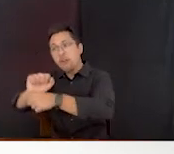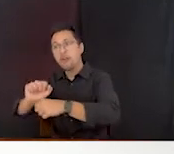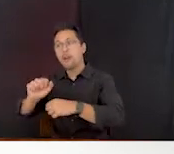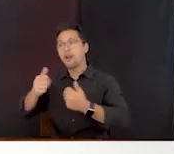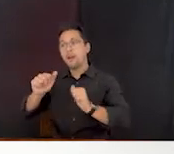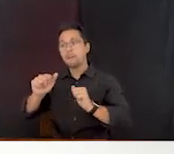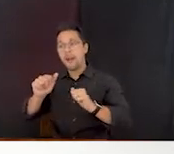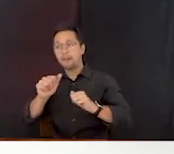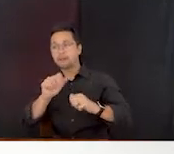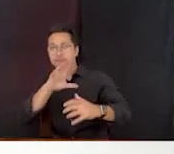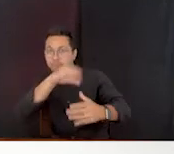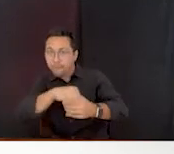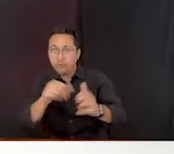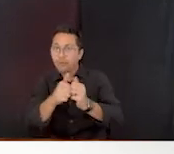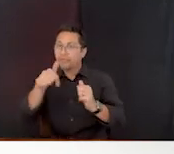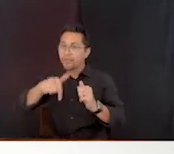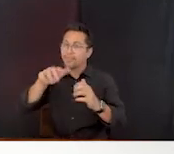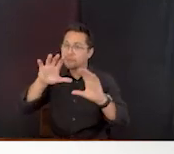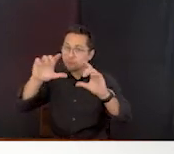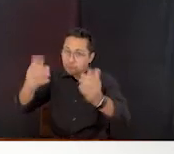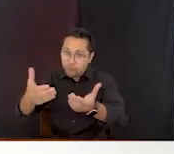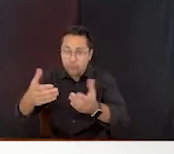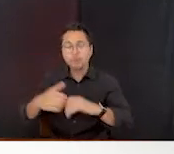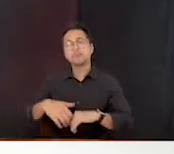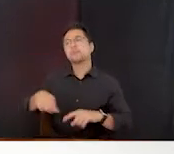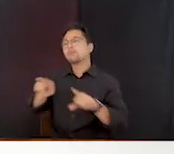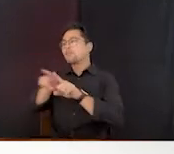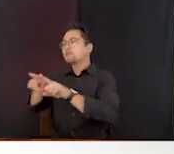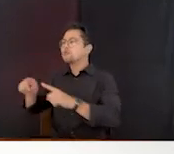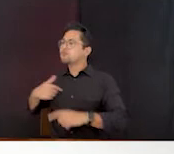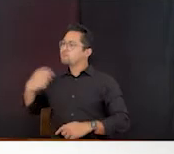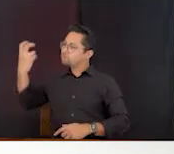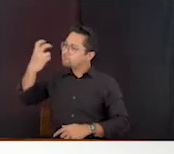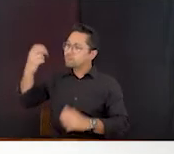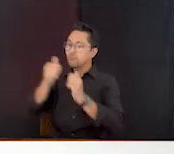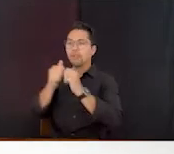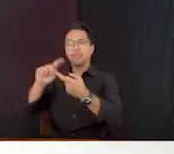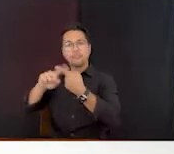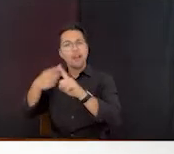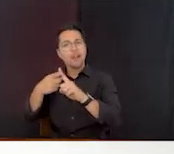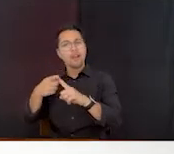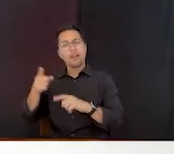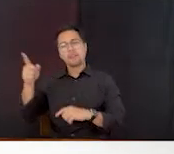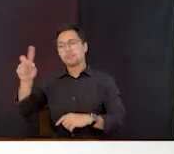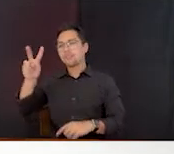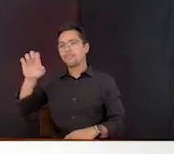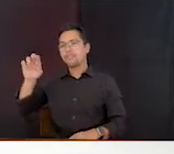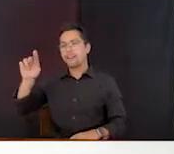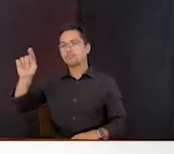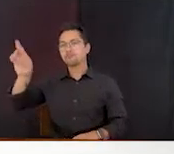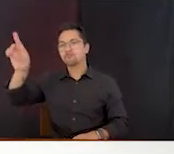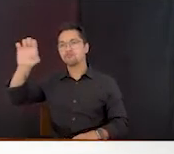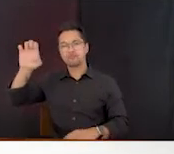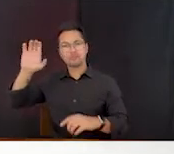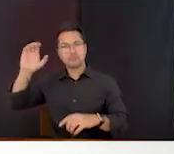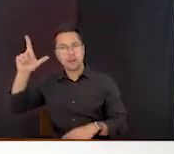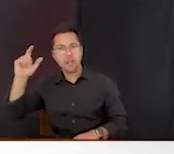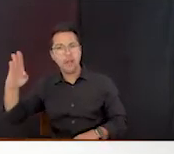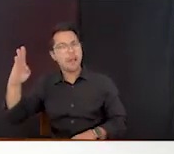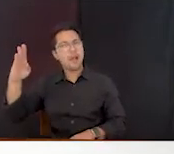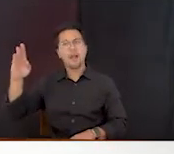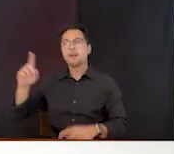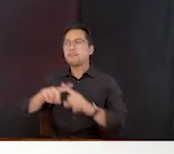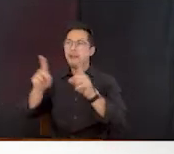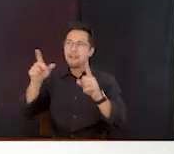I also hung out with friends from Adventure Club, and that's a group with the campus, but they weren't doing